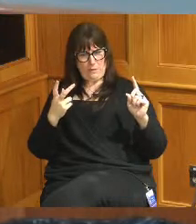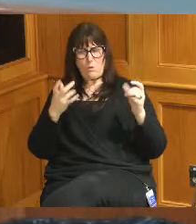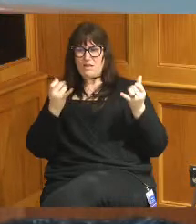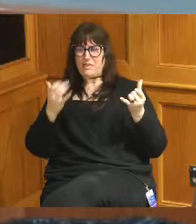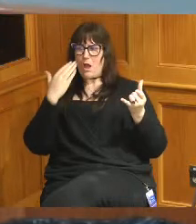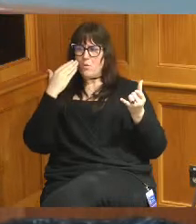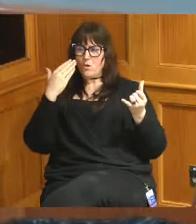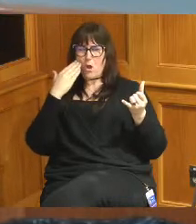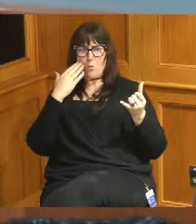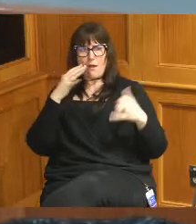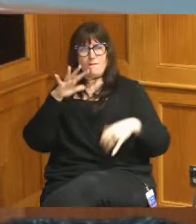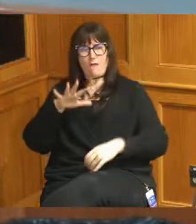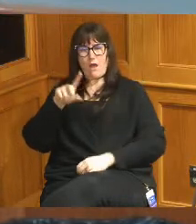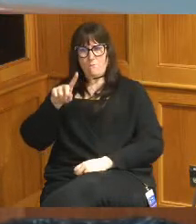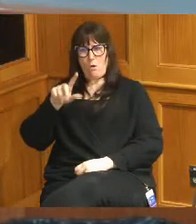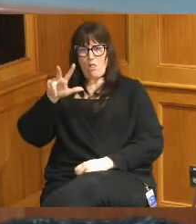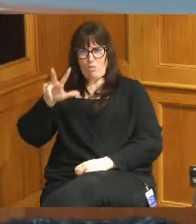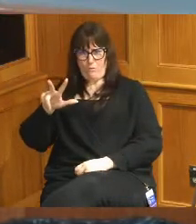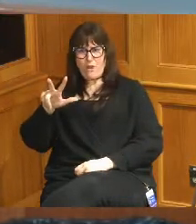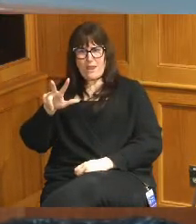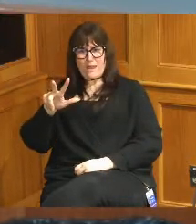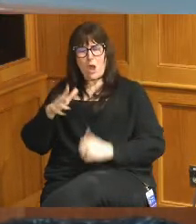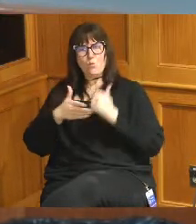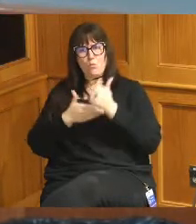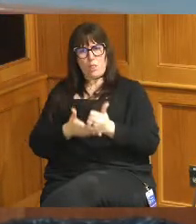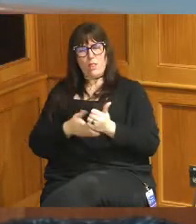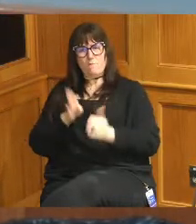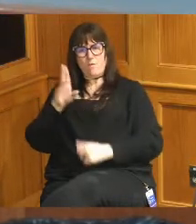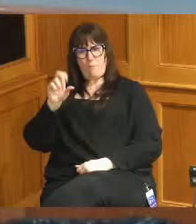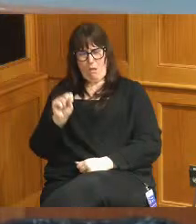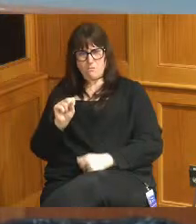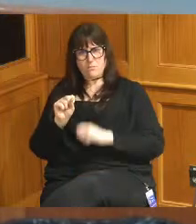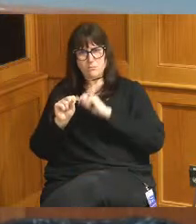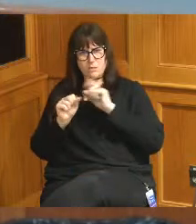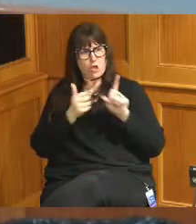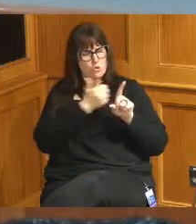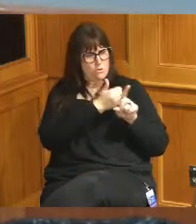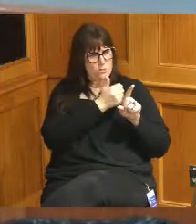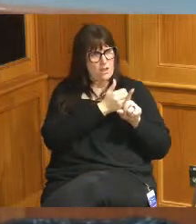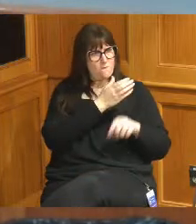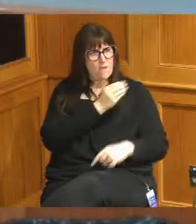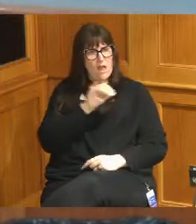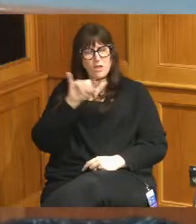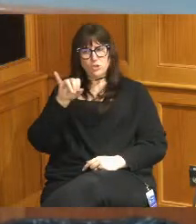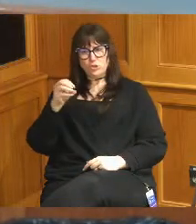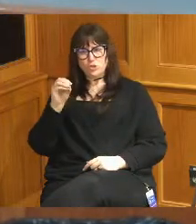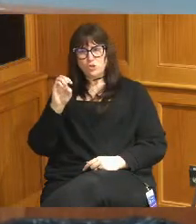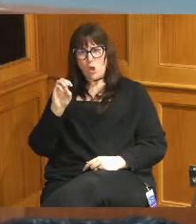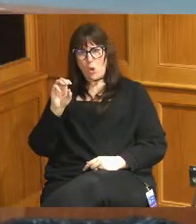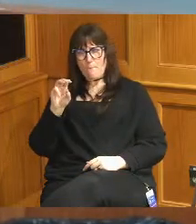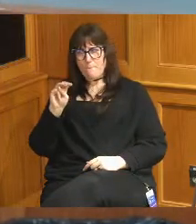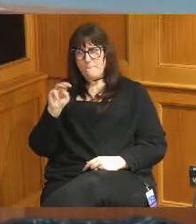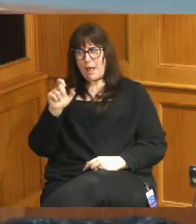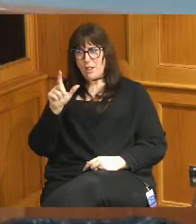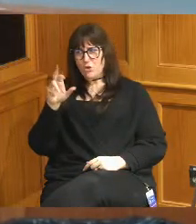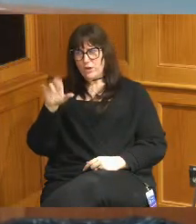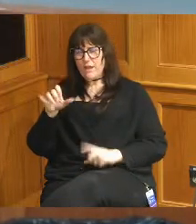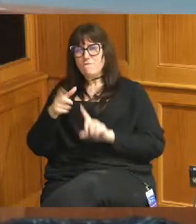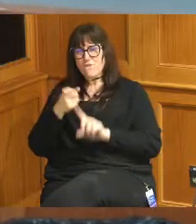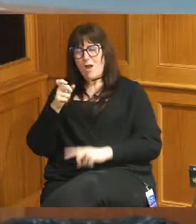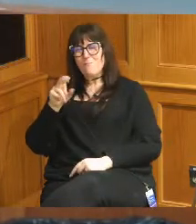as the 513 relief bus. It was yourself and Joe Mallory from the